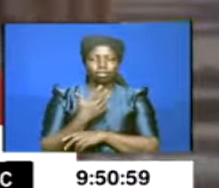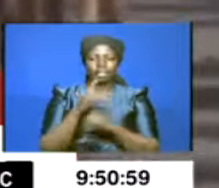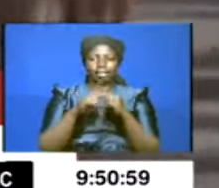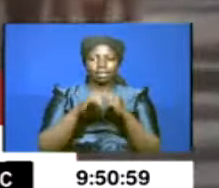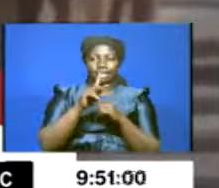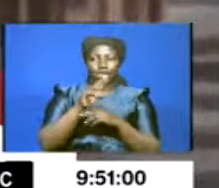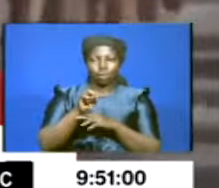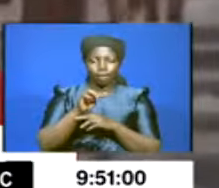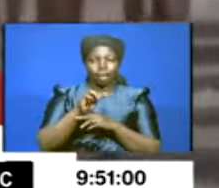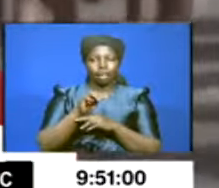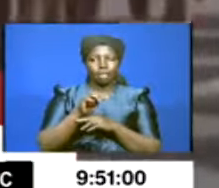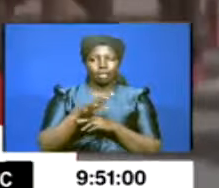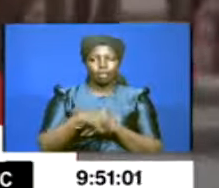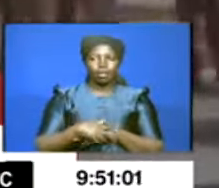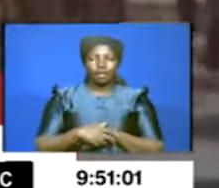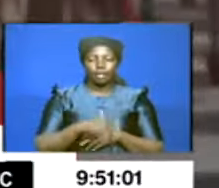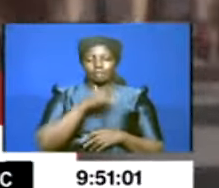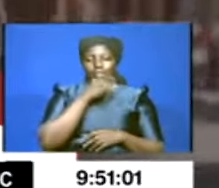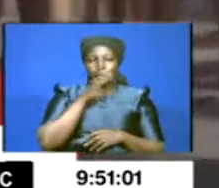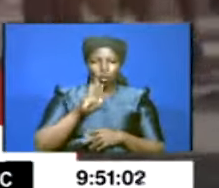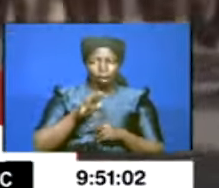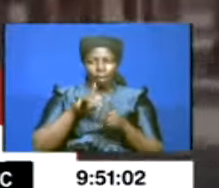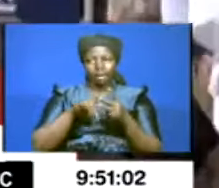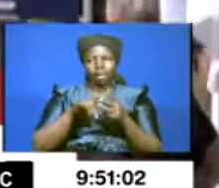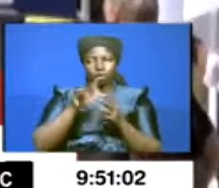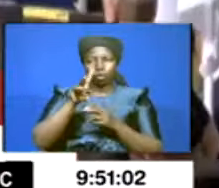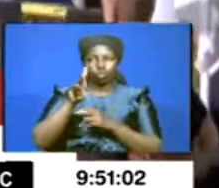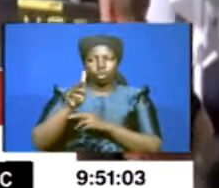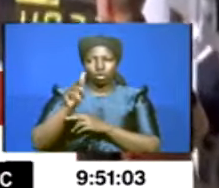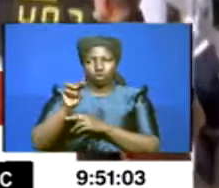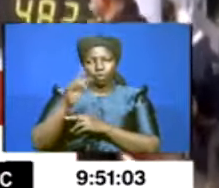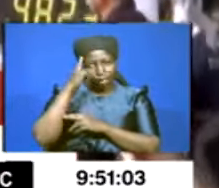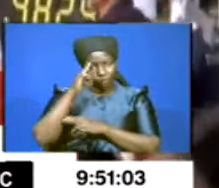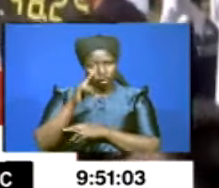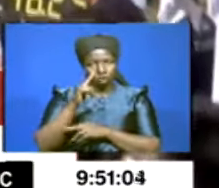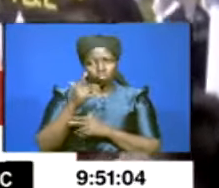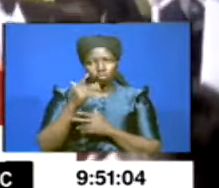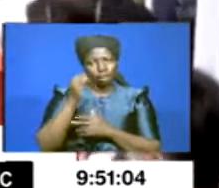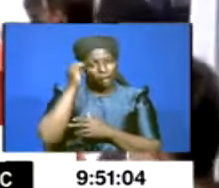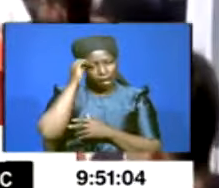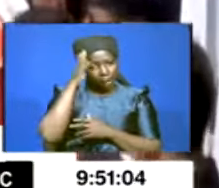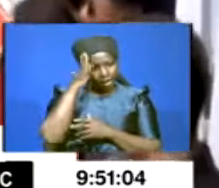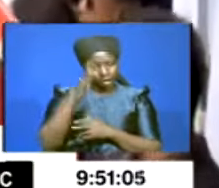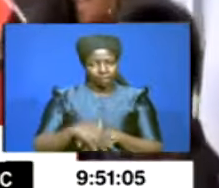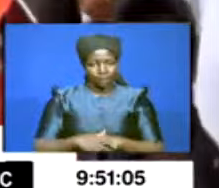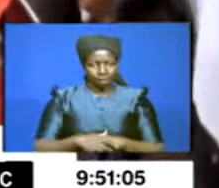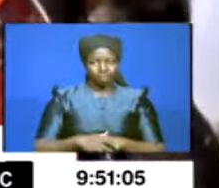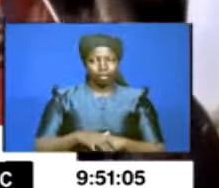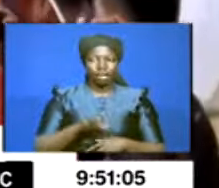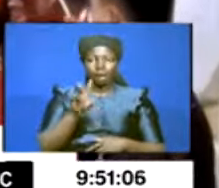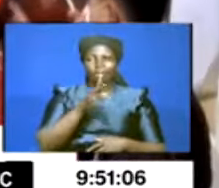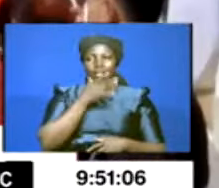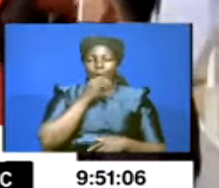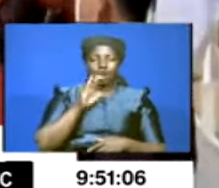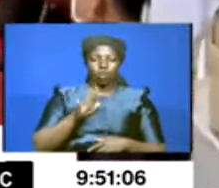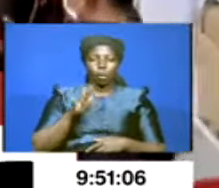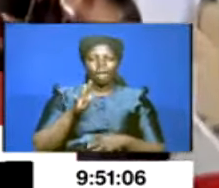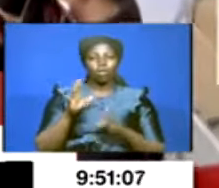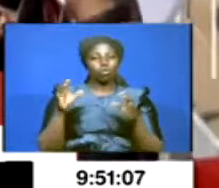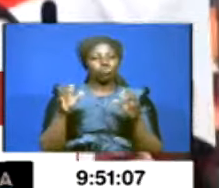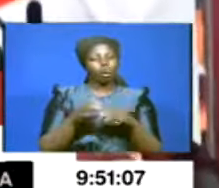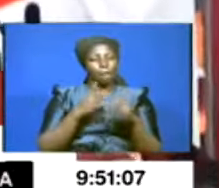4 kilometer junior women, and 2 kilometers for the masters. Winners of the 12 kilometer race in both the men and women's categories will receive